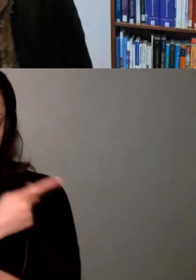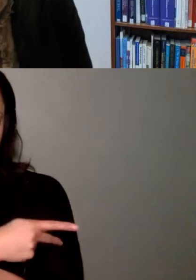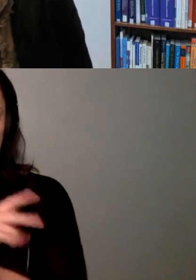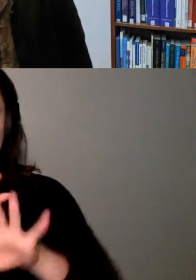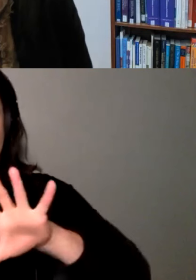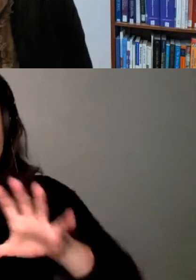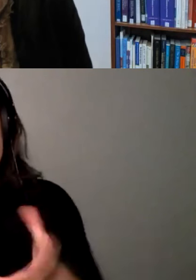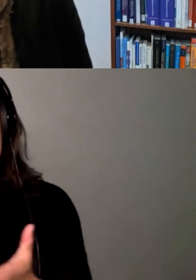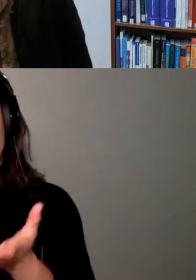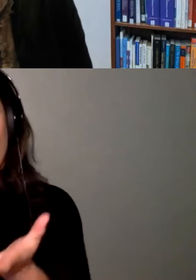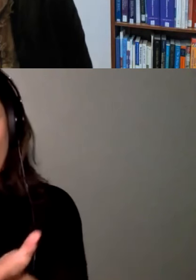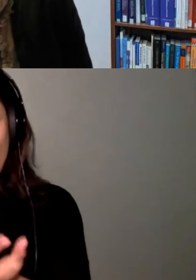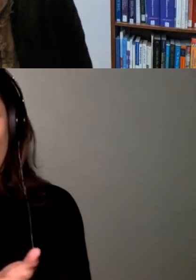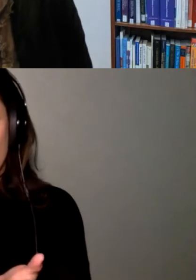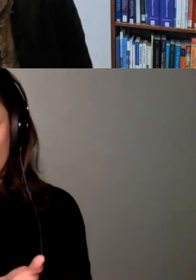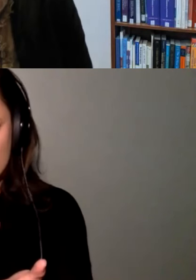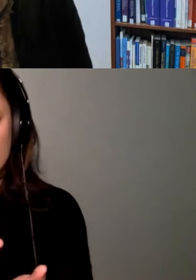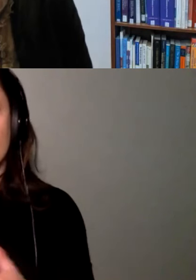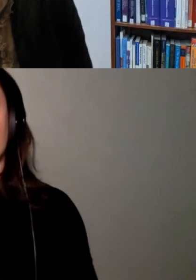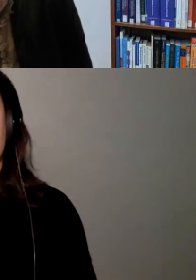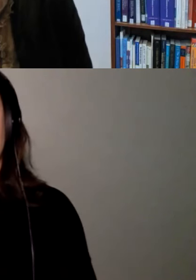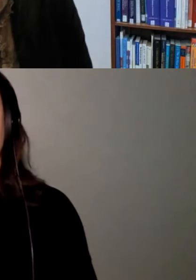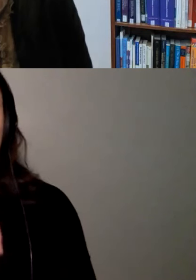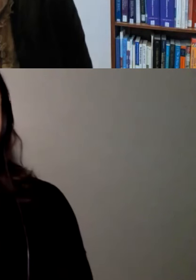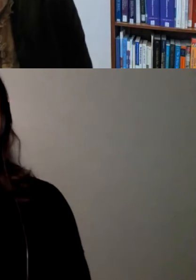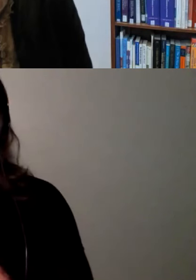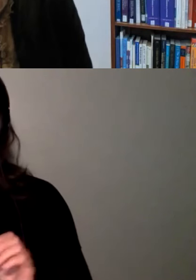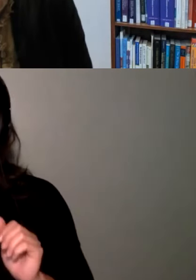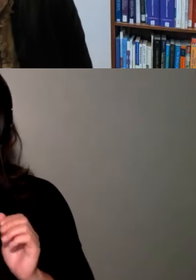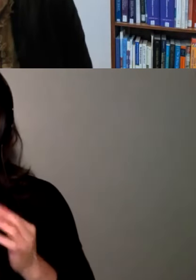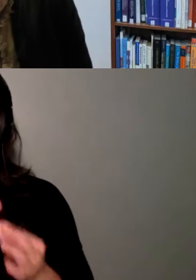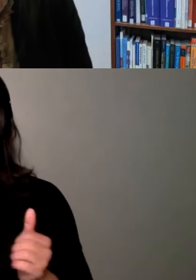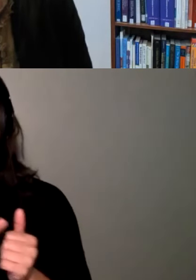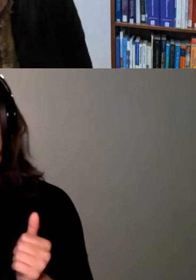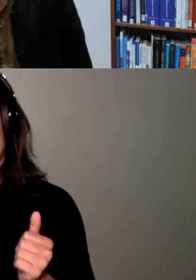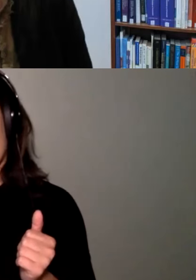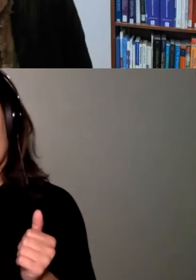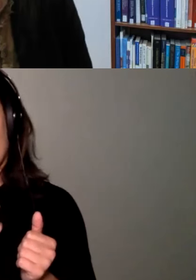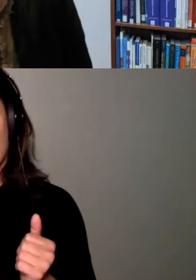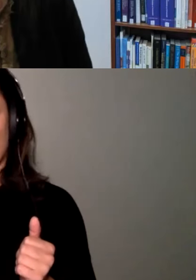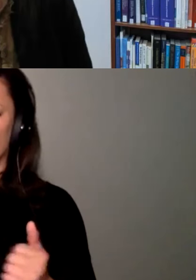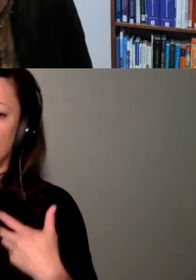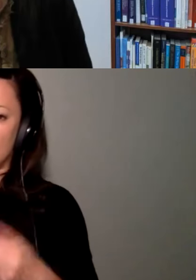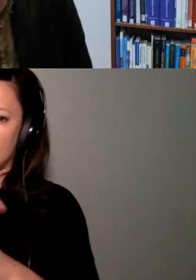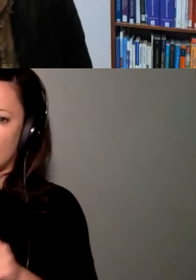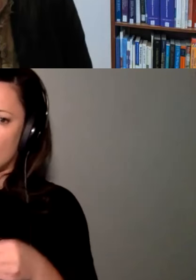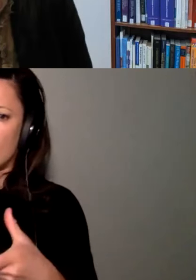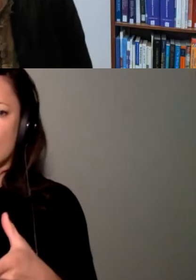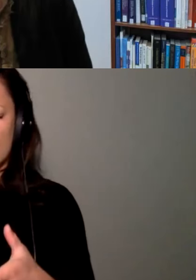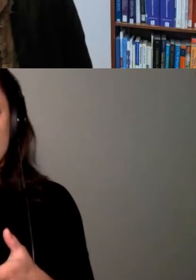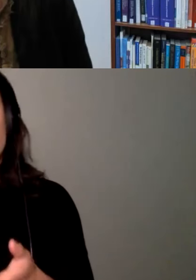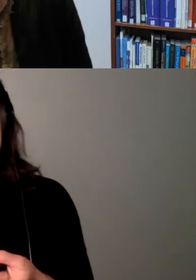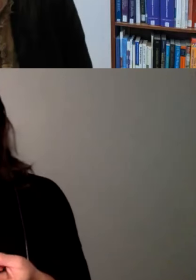Stigma reduction. Healthcare providers should work towards reducing stigma associated with mental